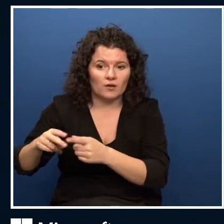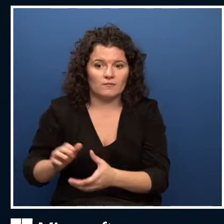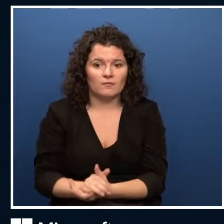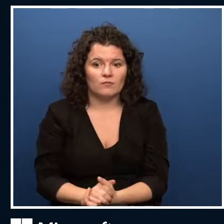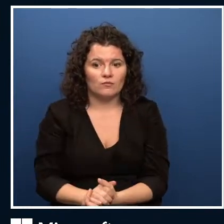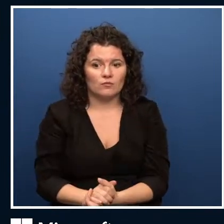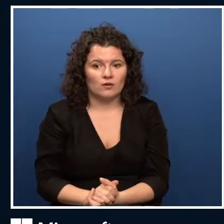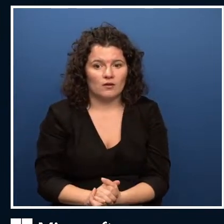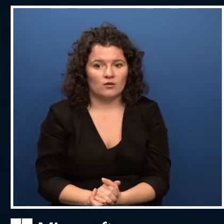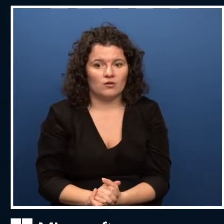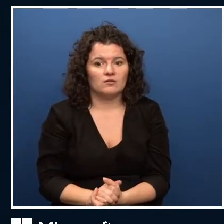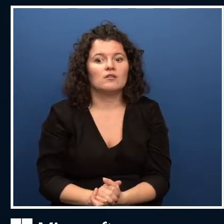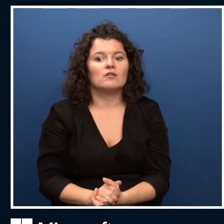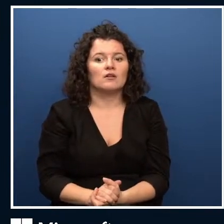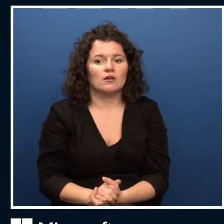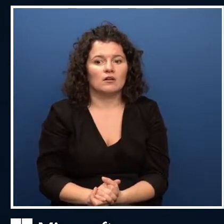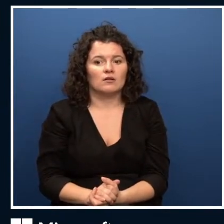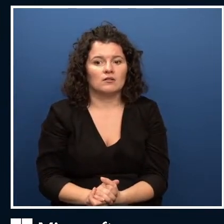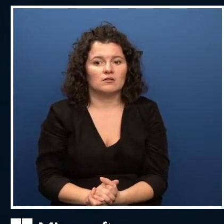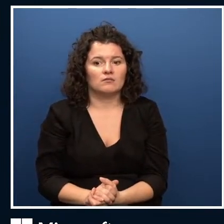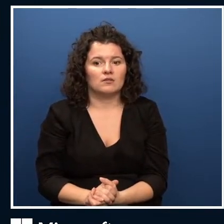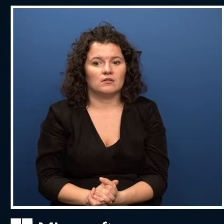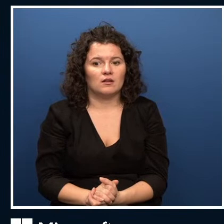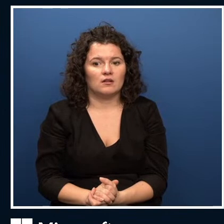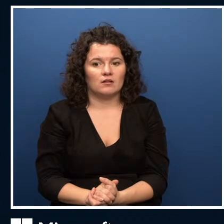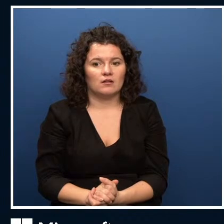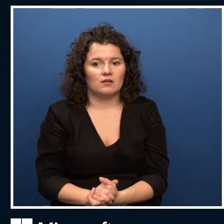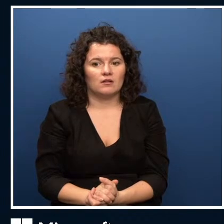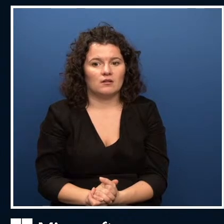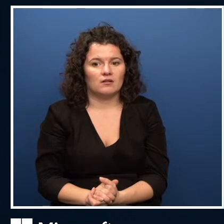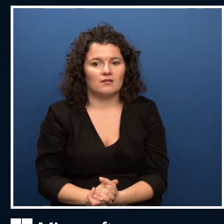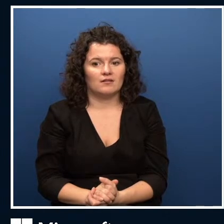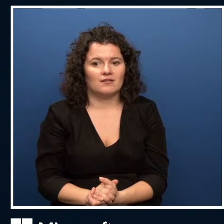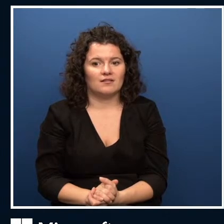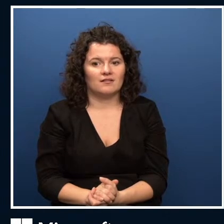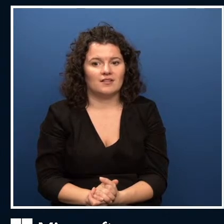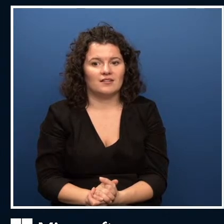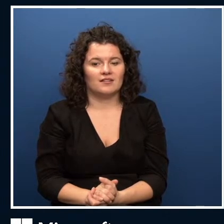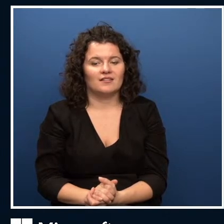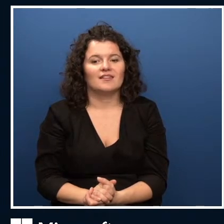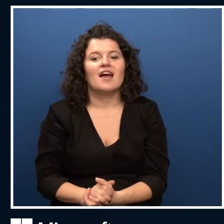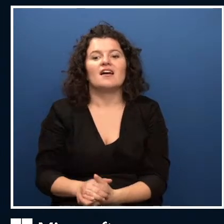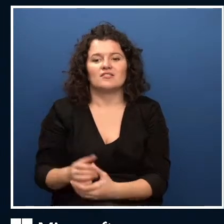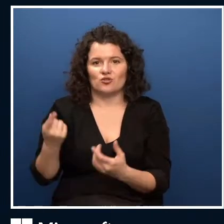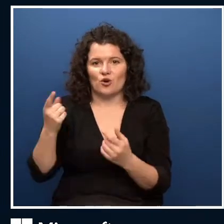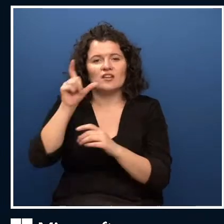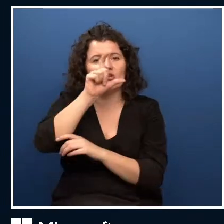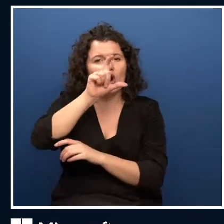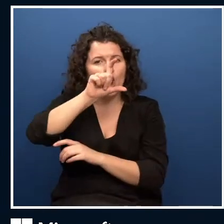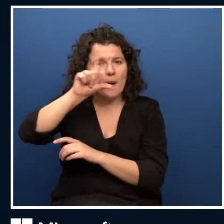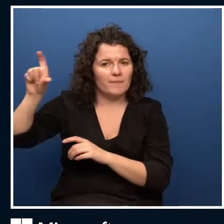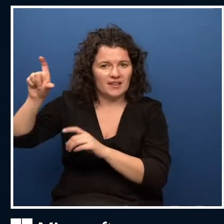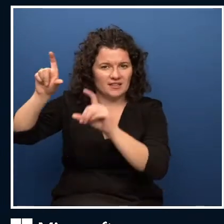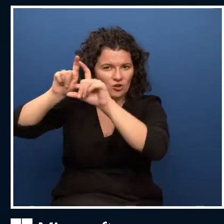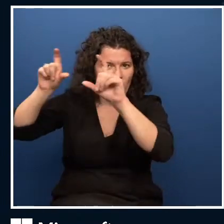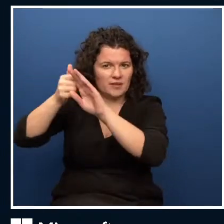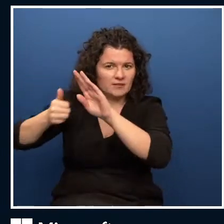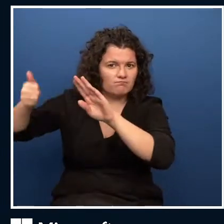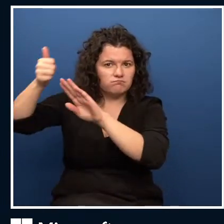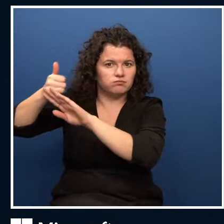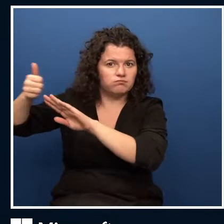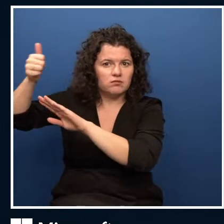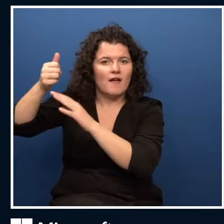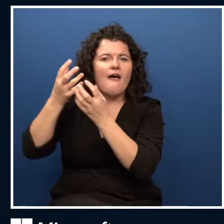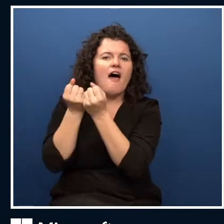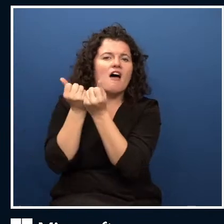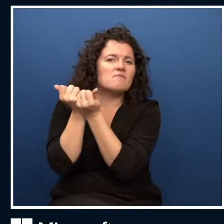from for example, software engineering side, DevOps side, or even management side. You get to interact with international